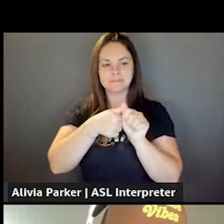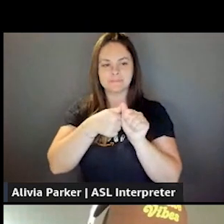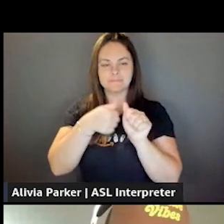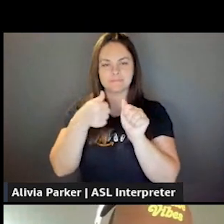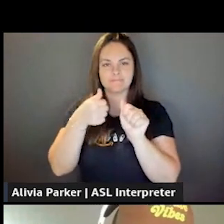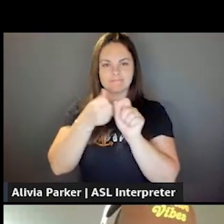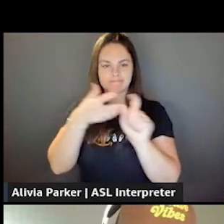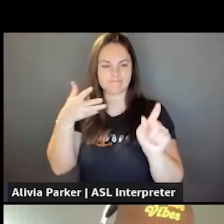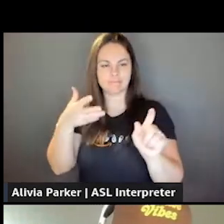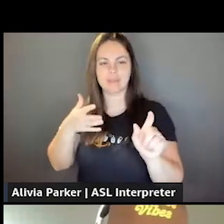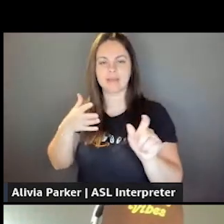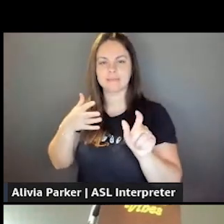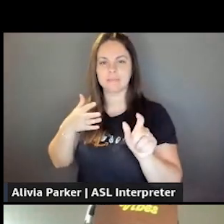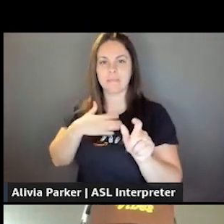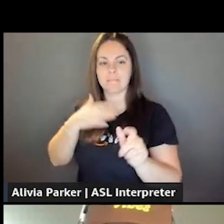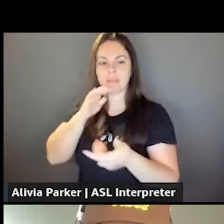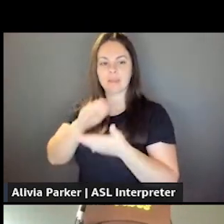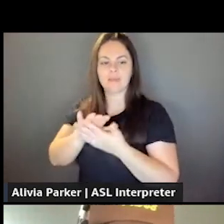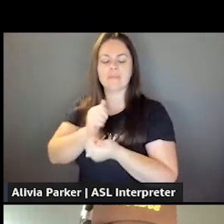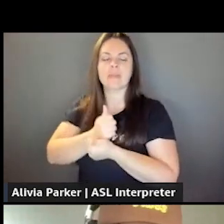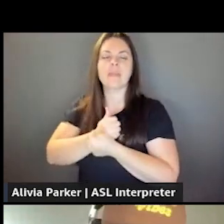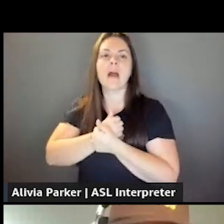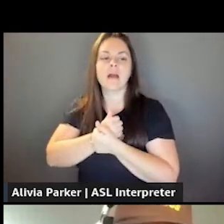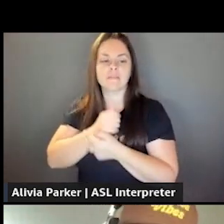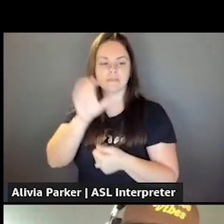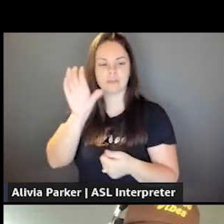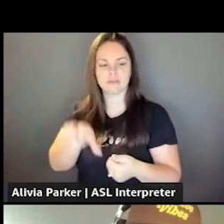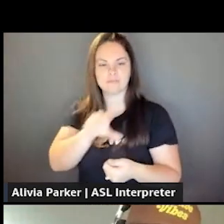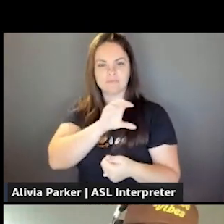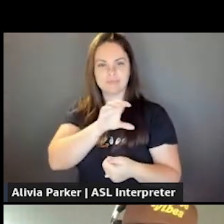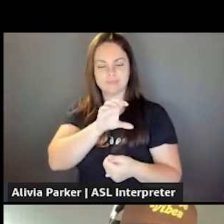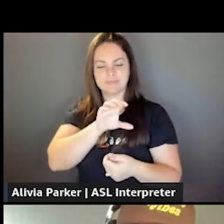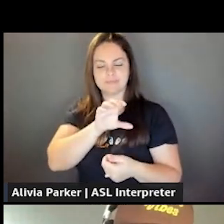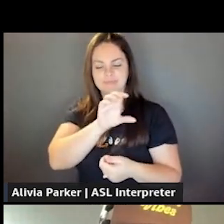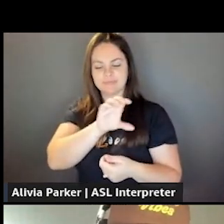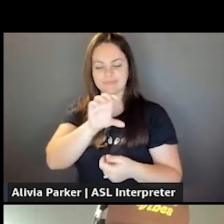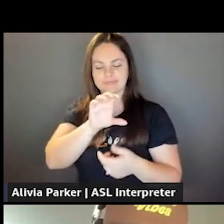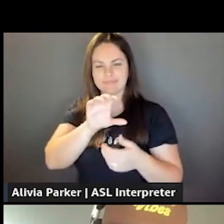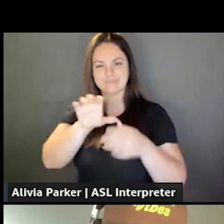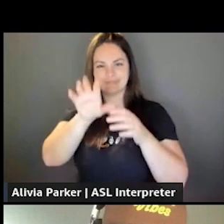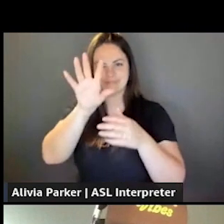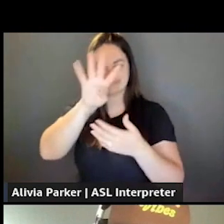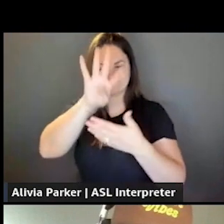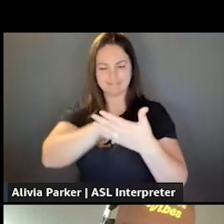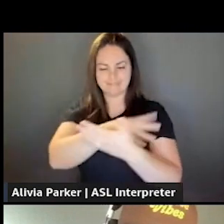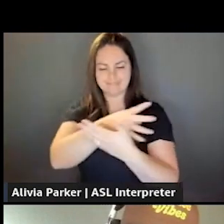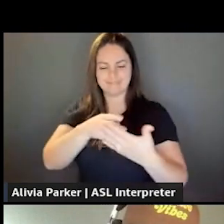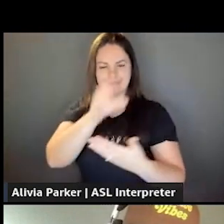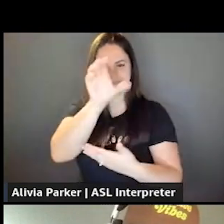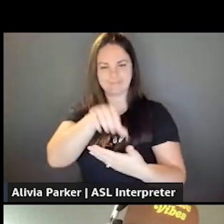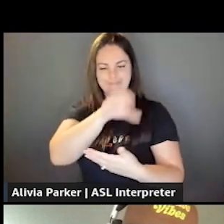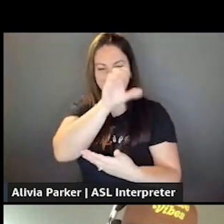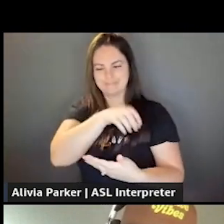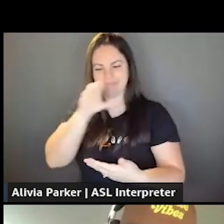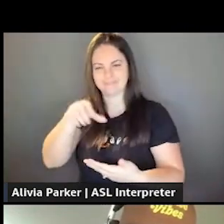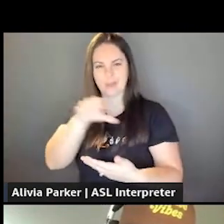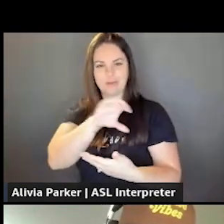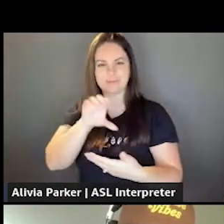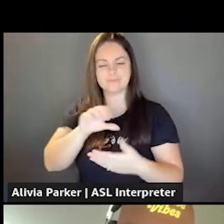wife loves crossword puzzles, okay? So I like the fact that as she does them, it's